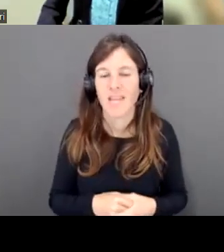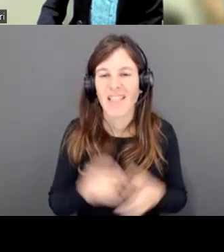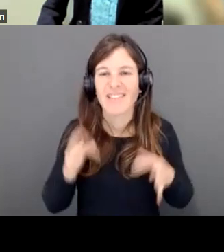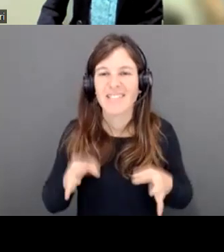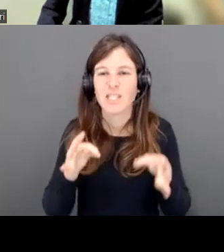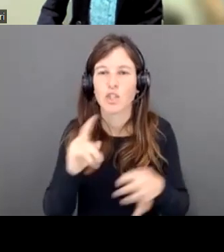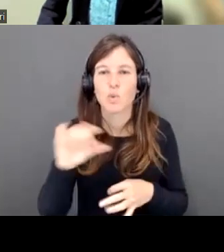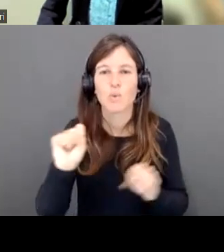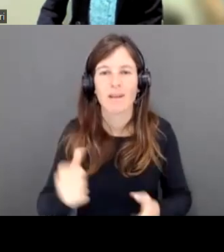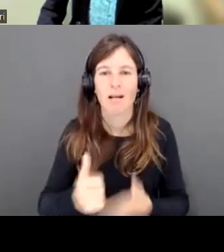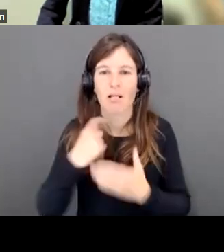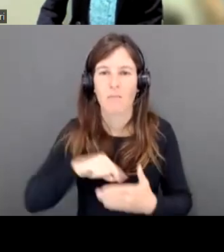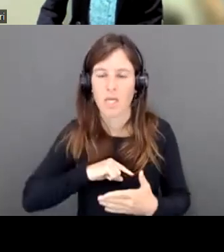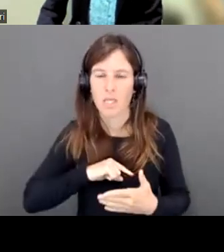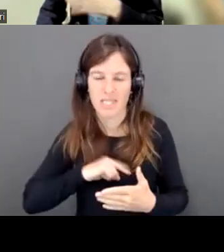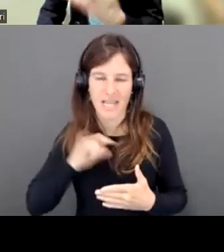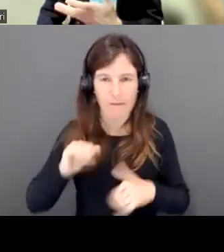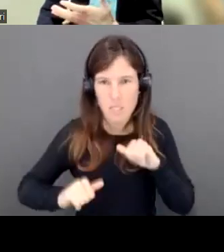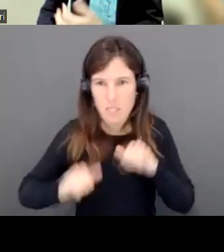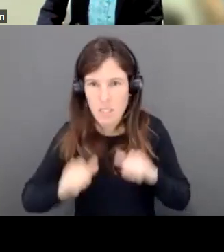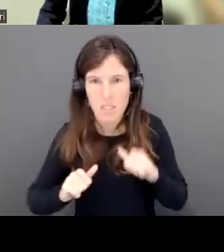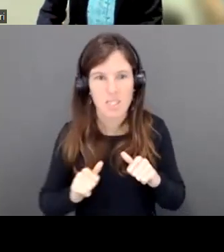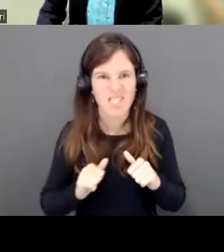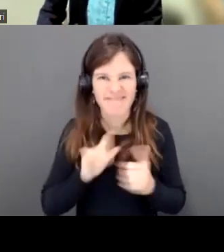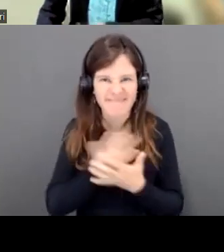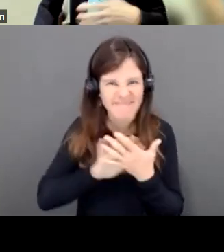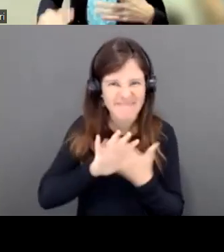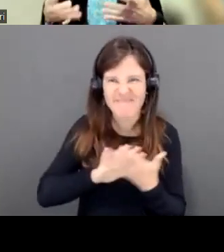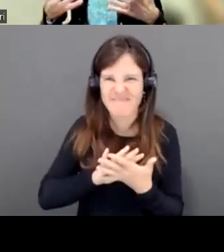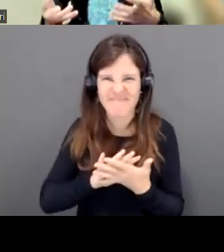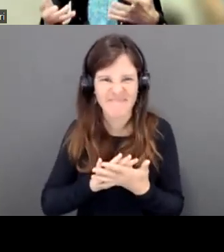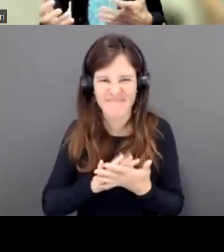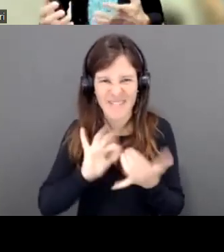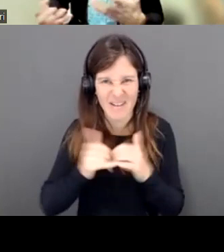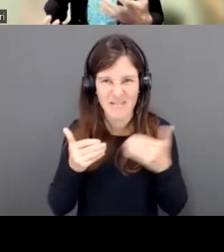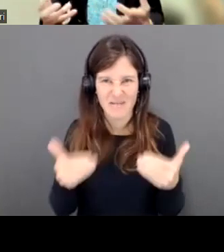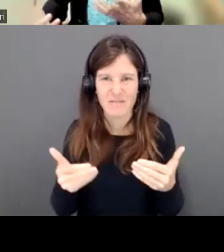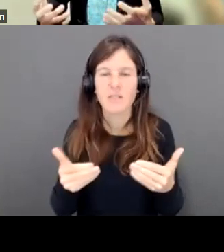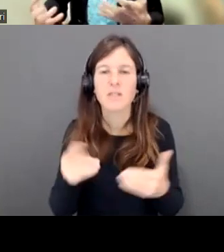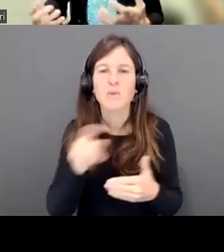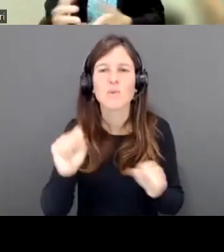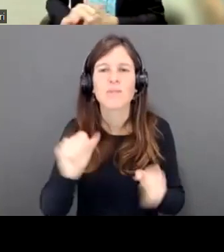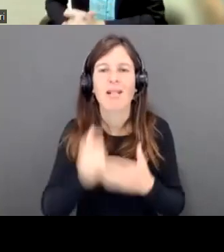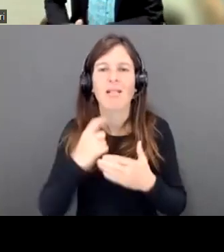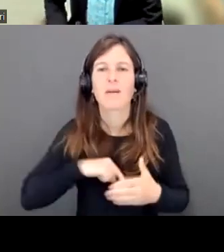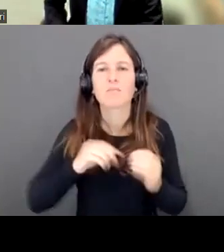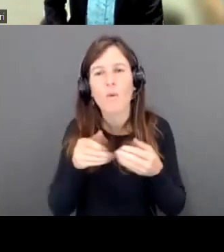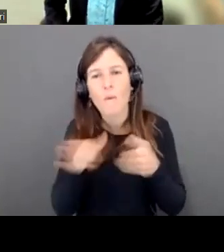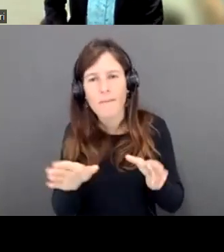can facilitate these open and non-threatening discussions, because there can be a lot of emotion